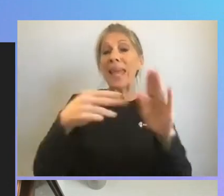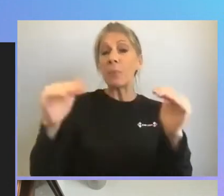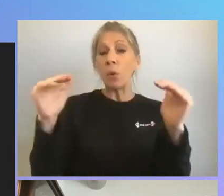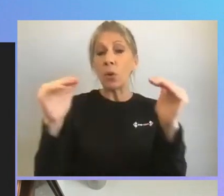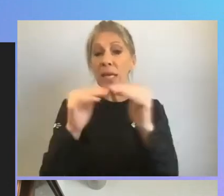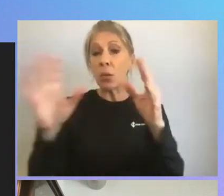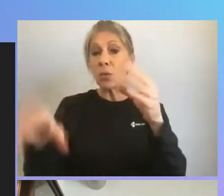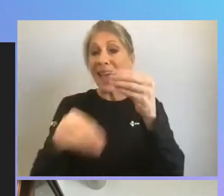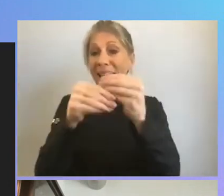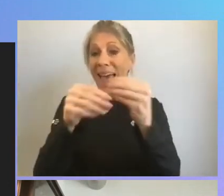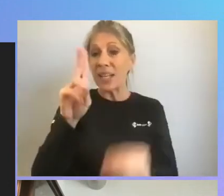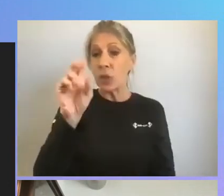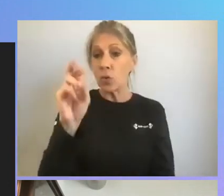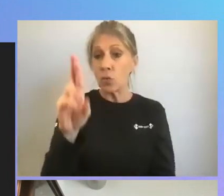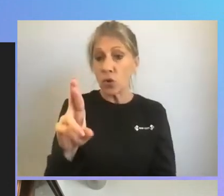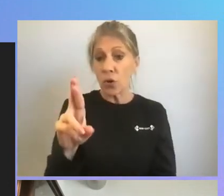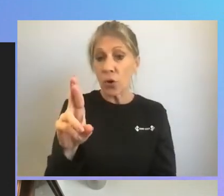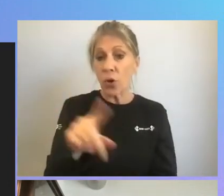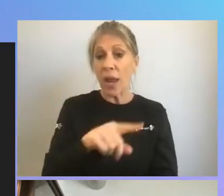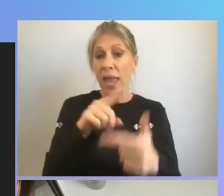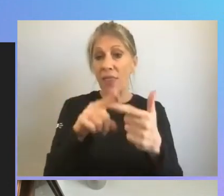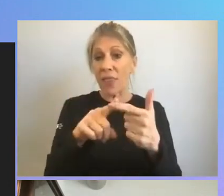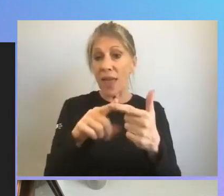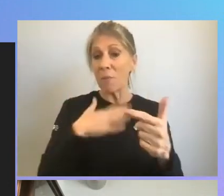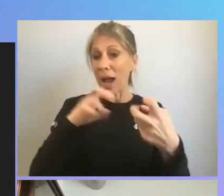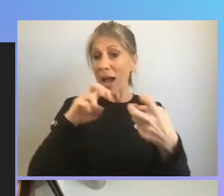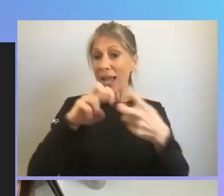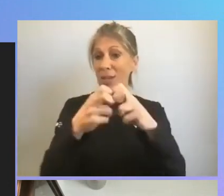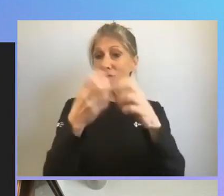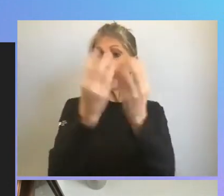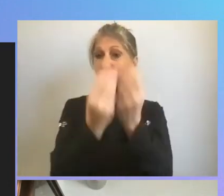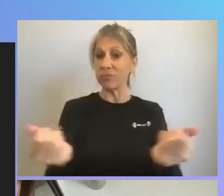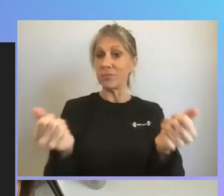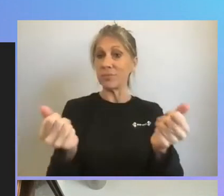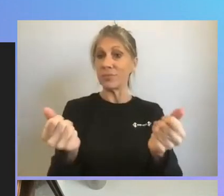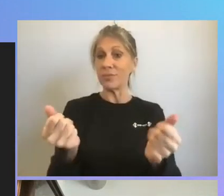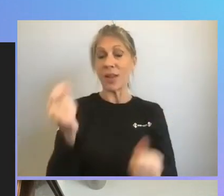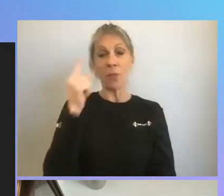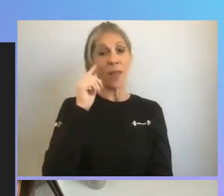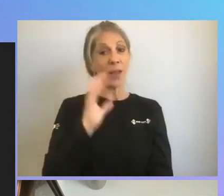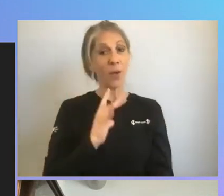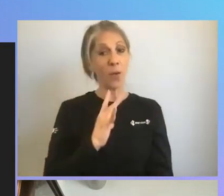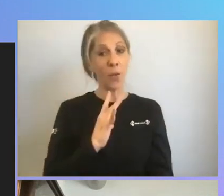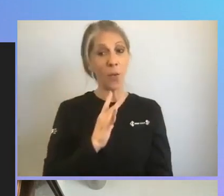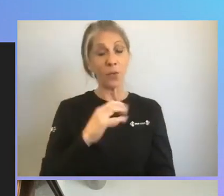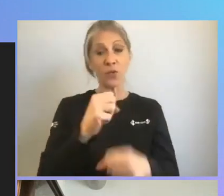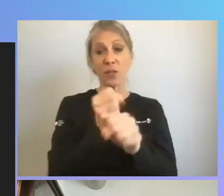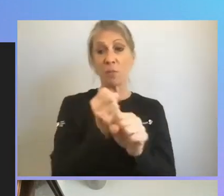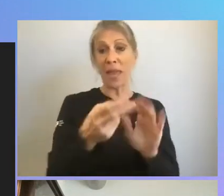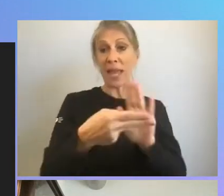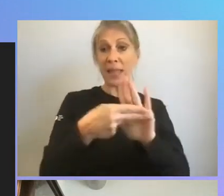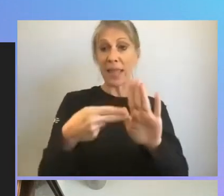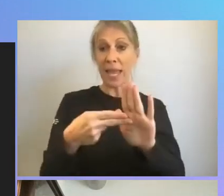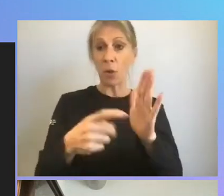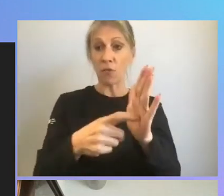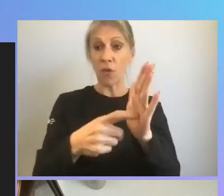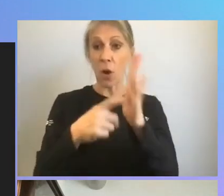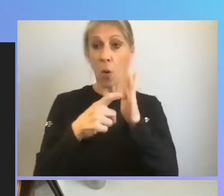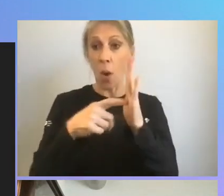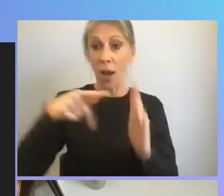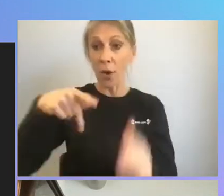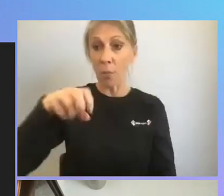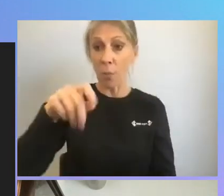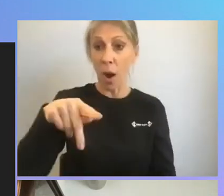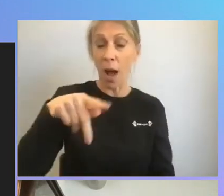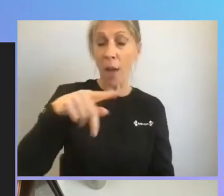user, and my issue goes away. And you're like, cool, just make label required prop, and then TypeScript